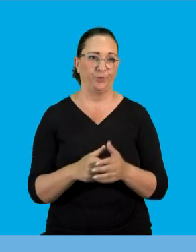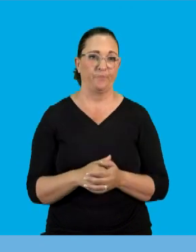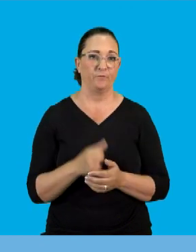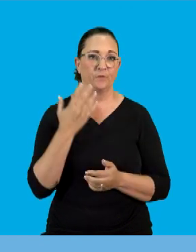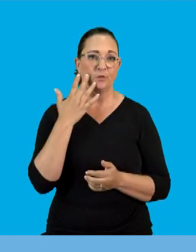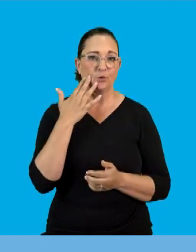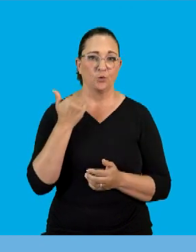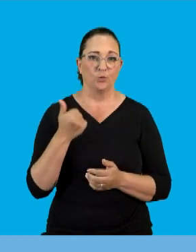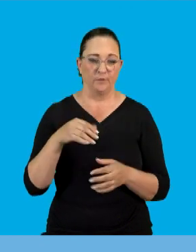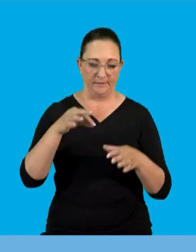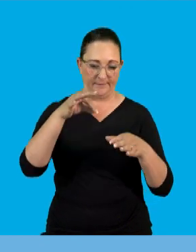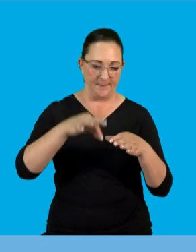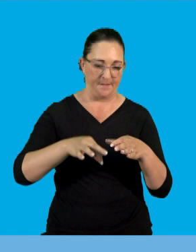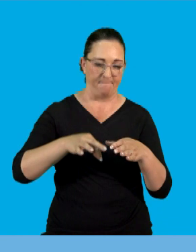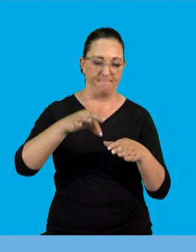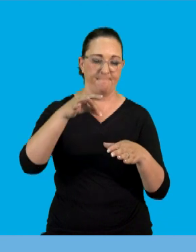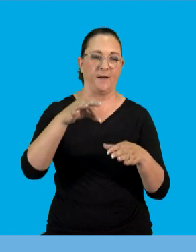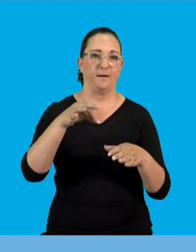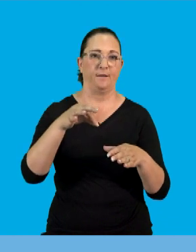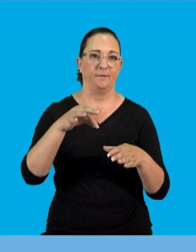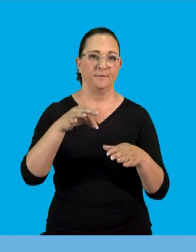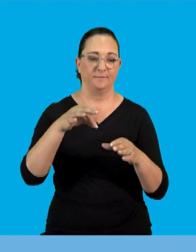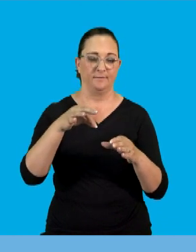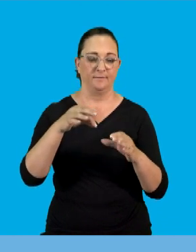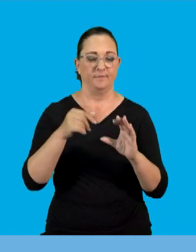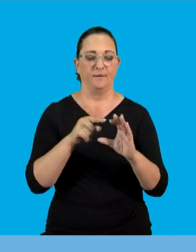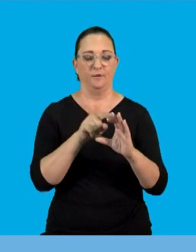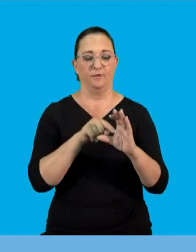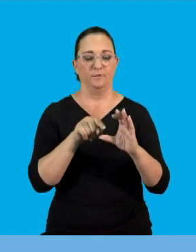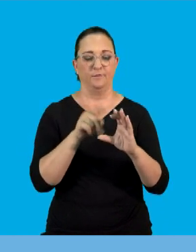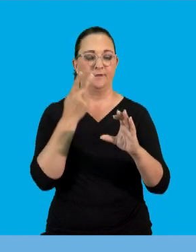So once you pour or once you dip the universal indicator into the substance,